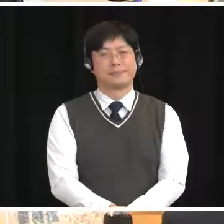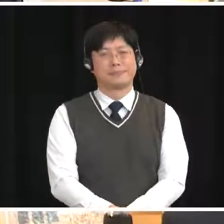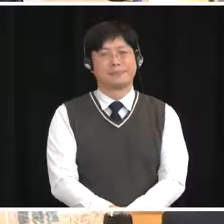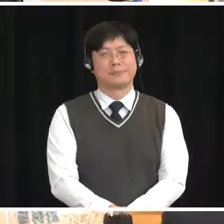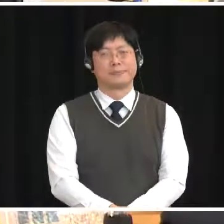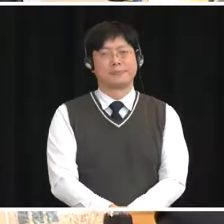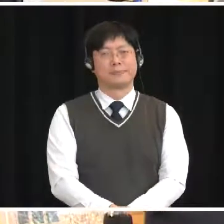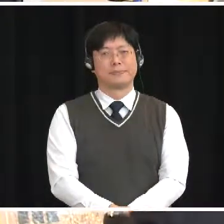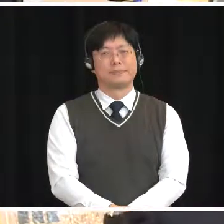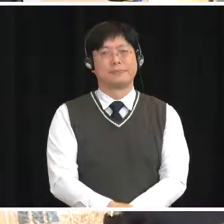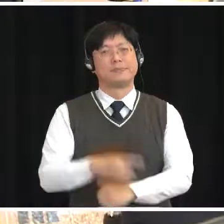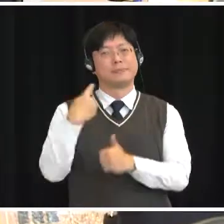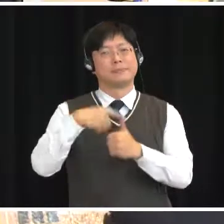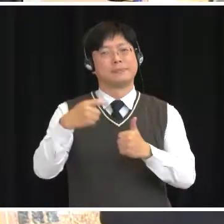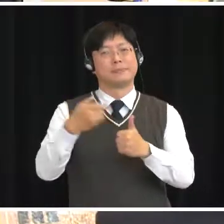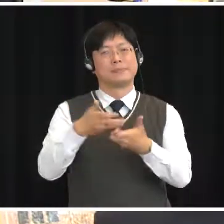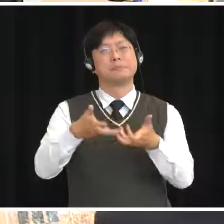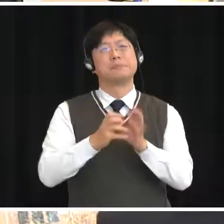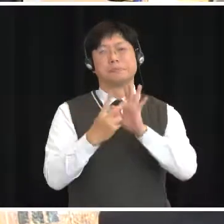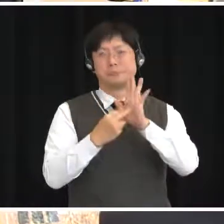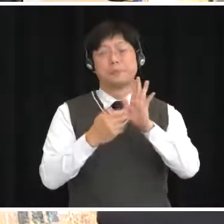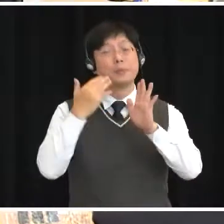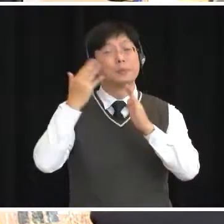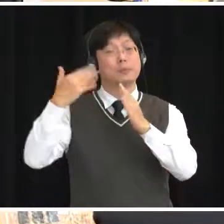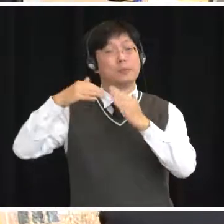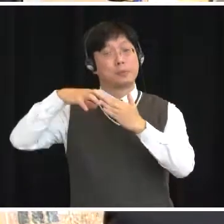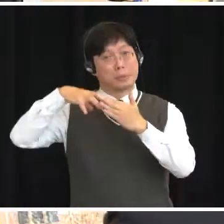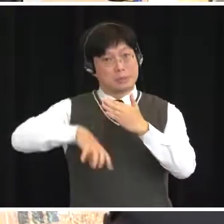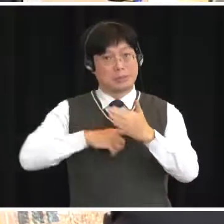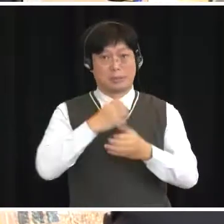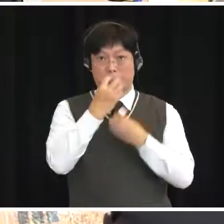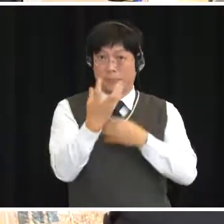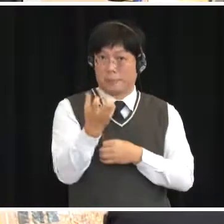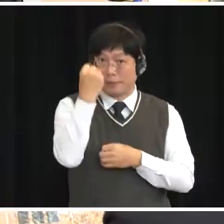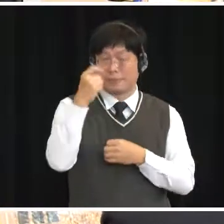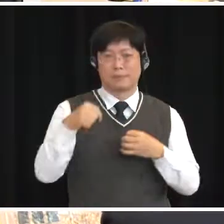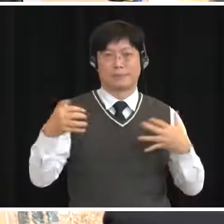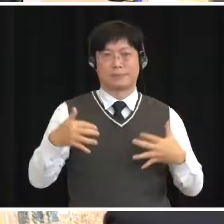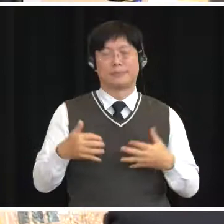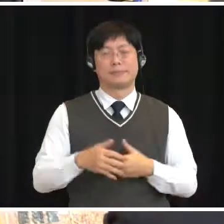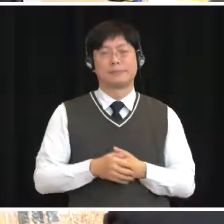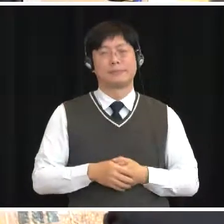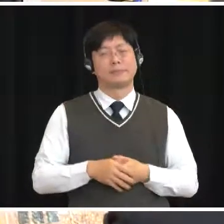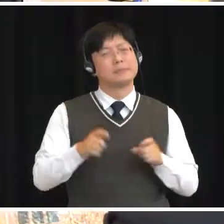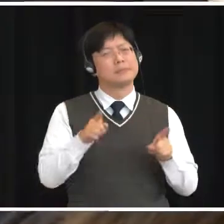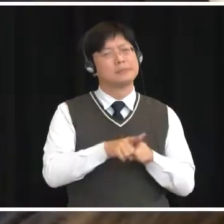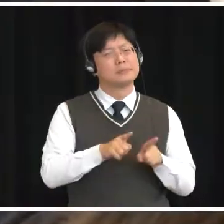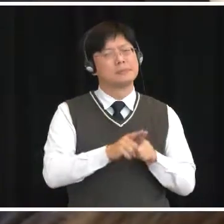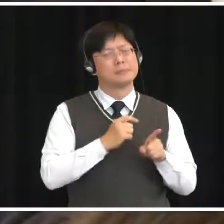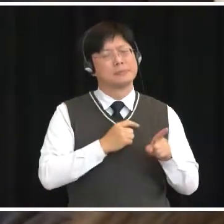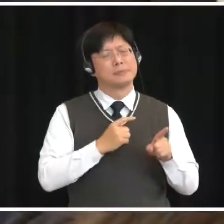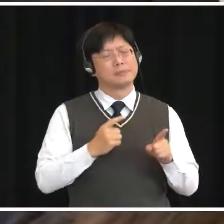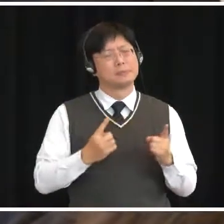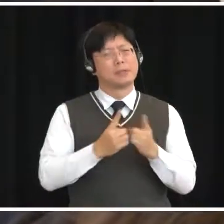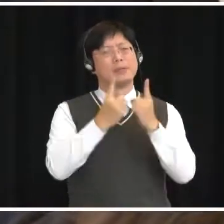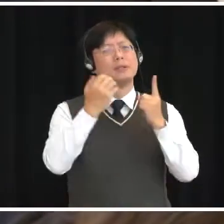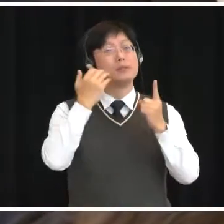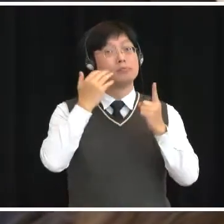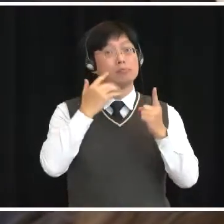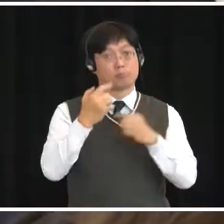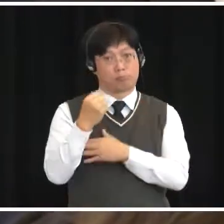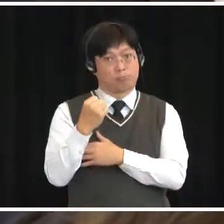those actions? Hi, I'm from MOE, Ministry of Education. Well, generally